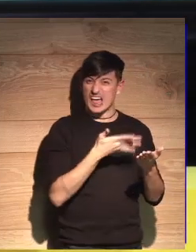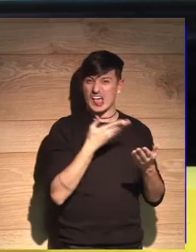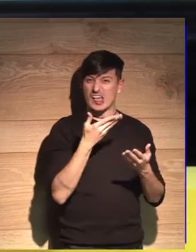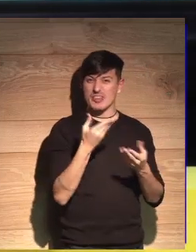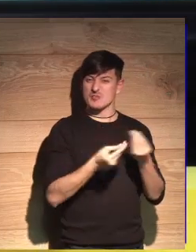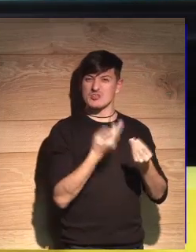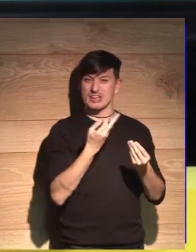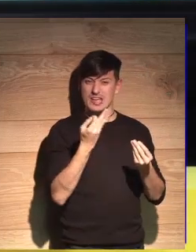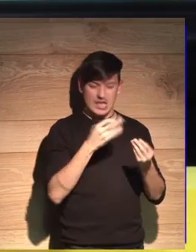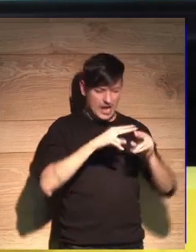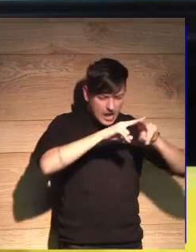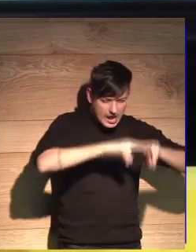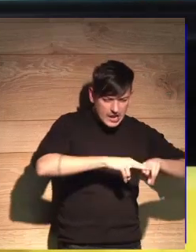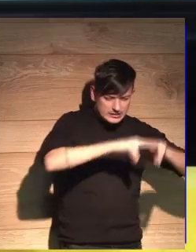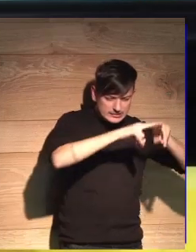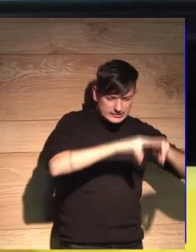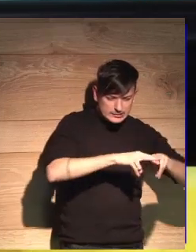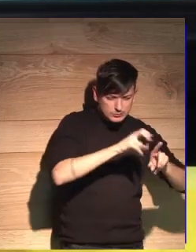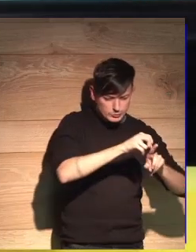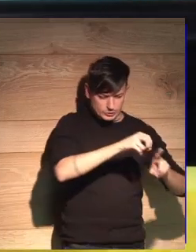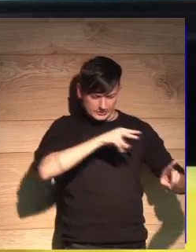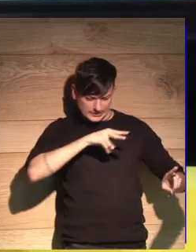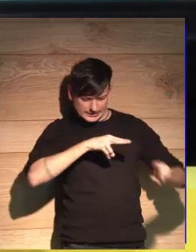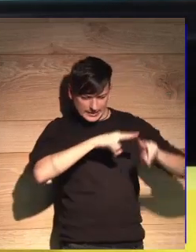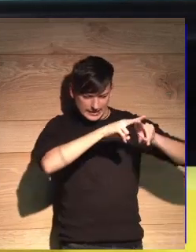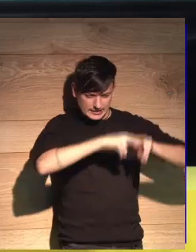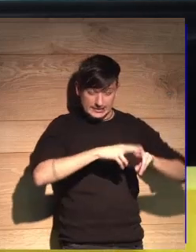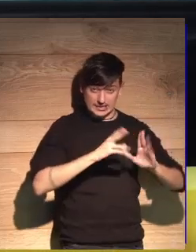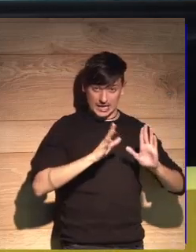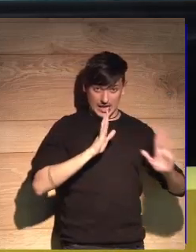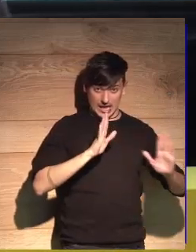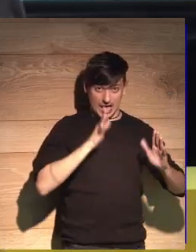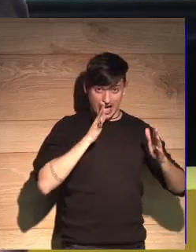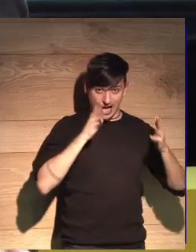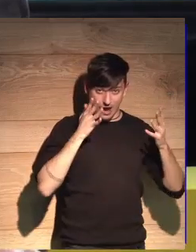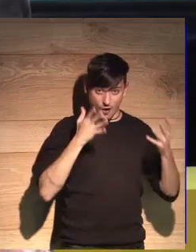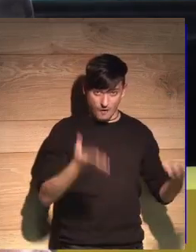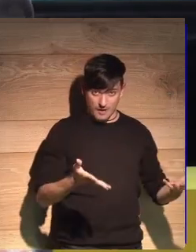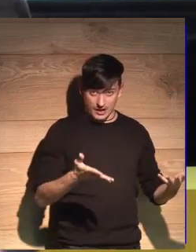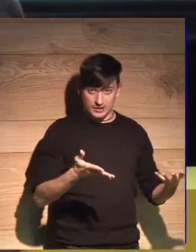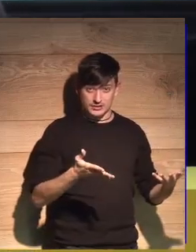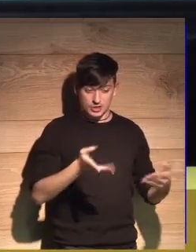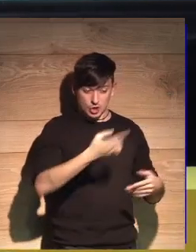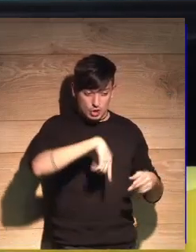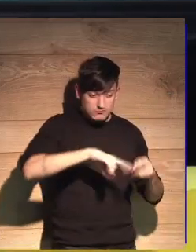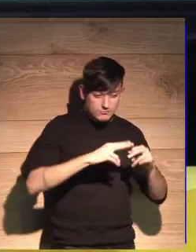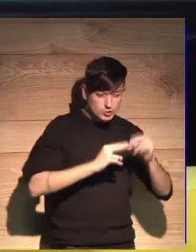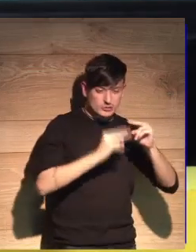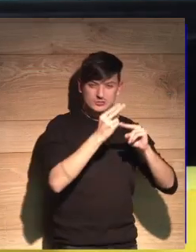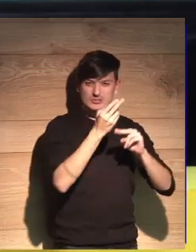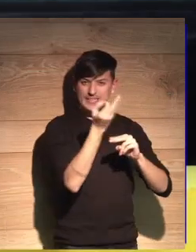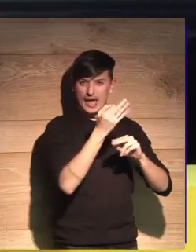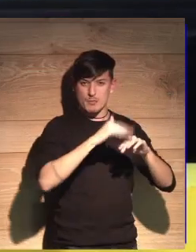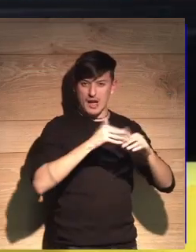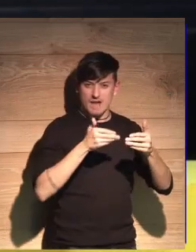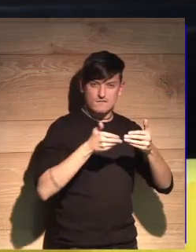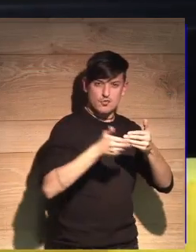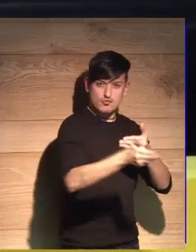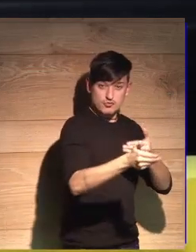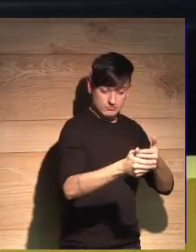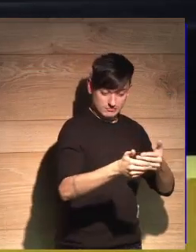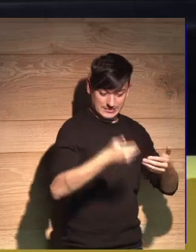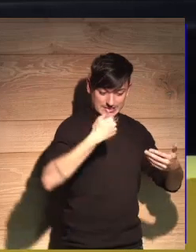magazine, to perform analysis and perspective of the moment where we are living and what we are